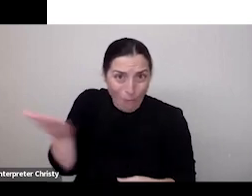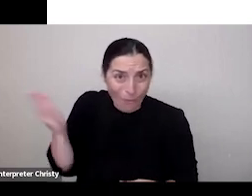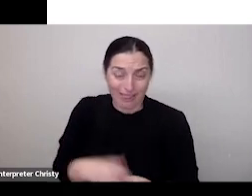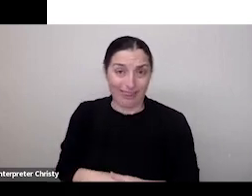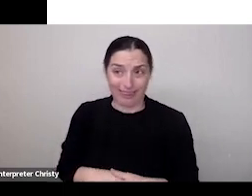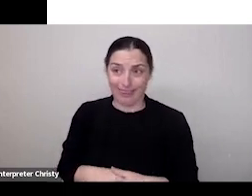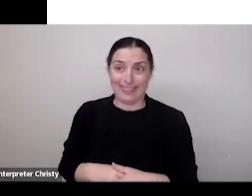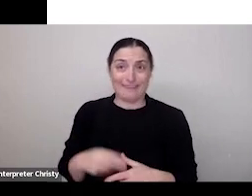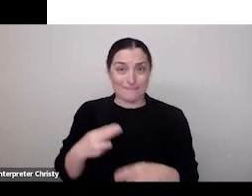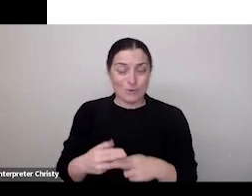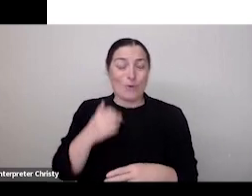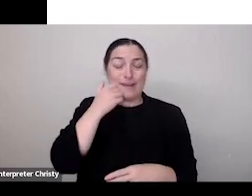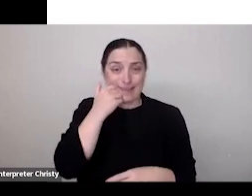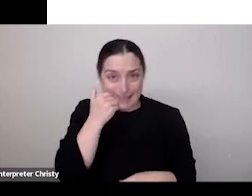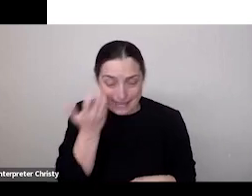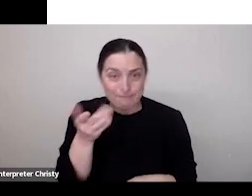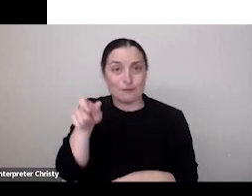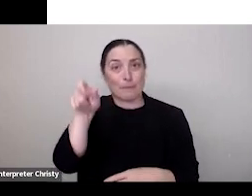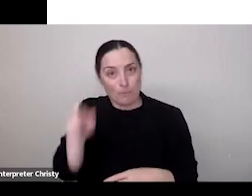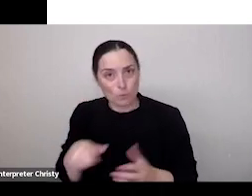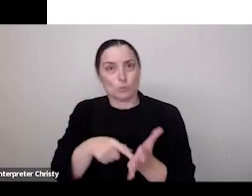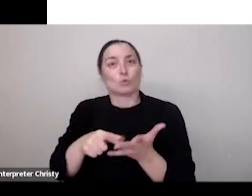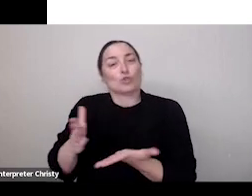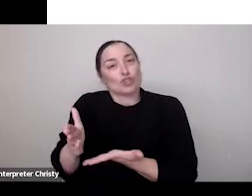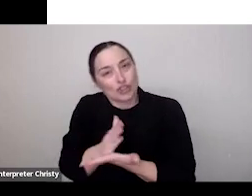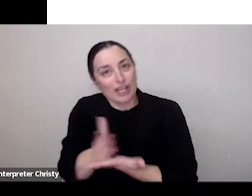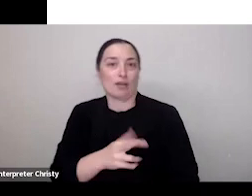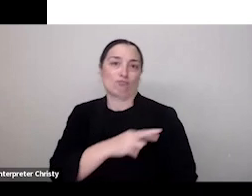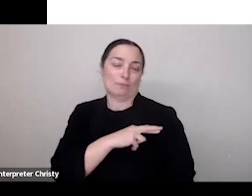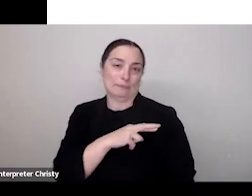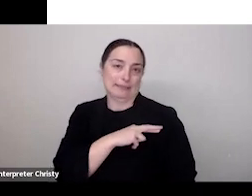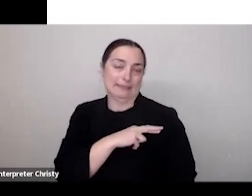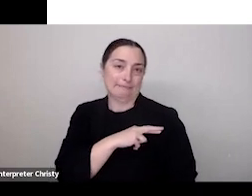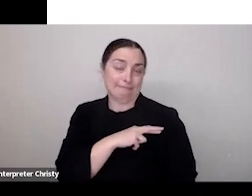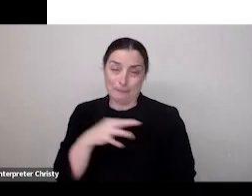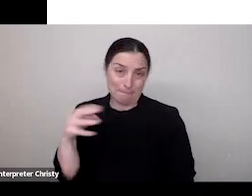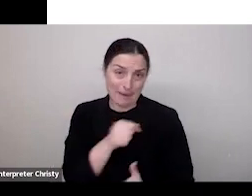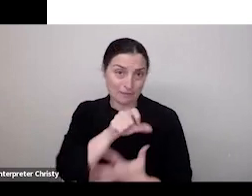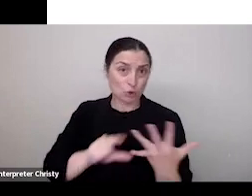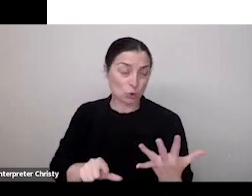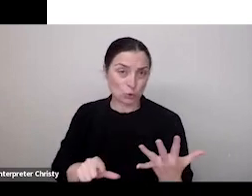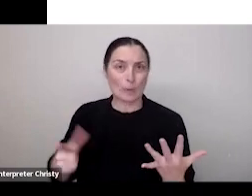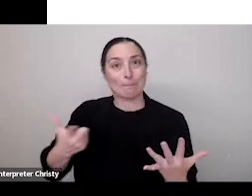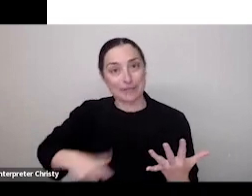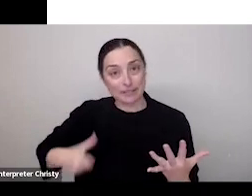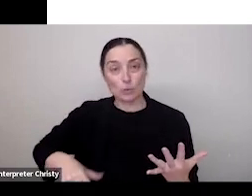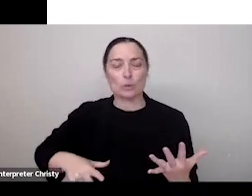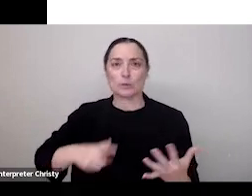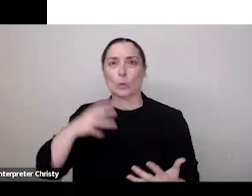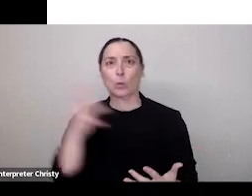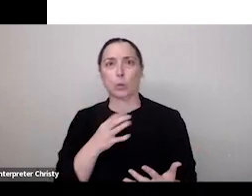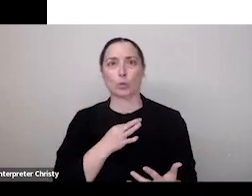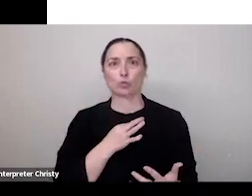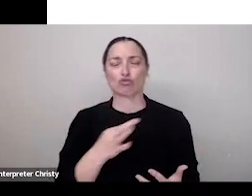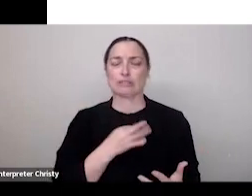It's for everybody so that we can learn to work together to share responsibility. We need to do that because of the disproportionate risks that people with